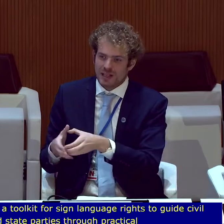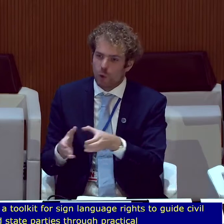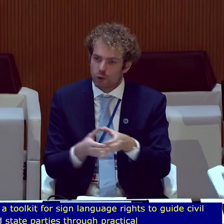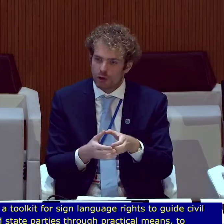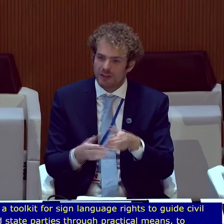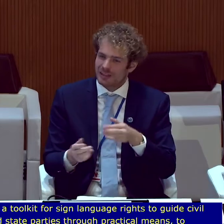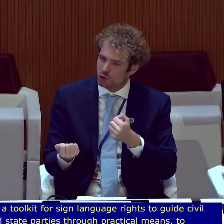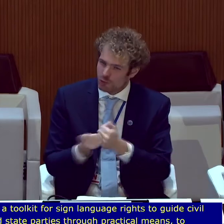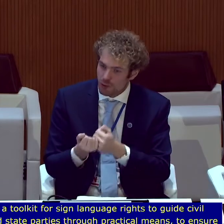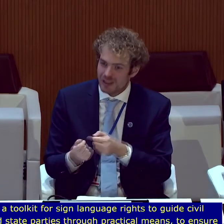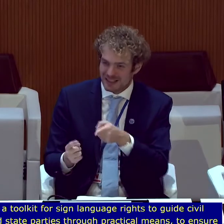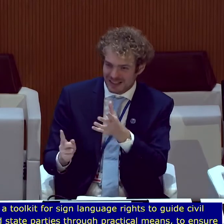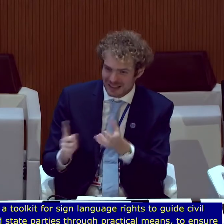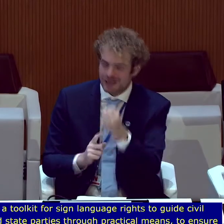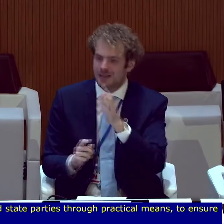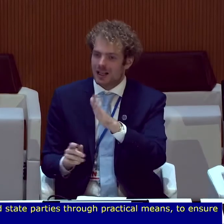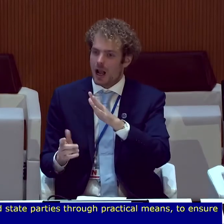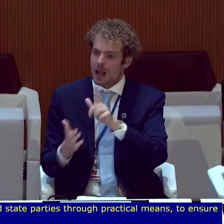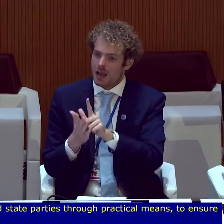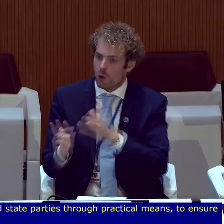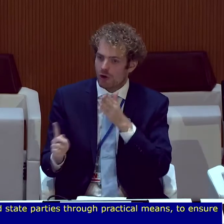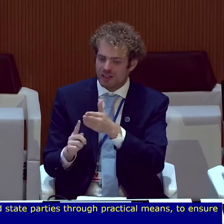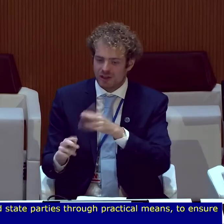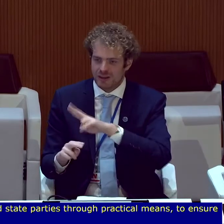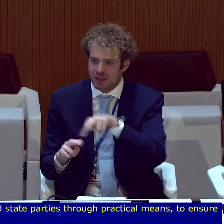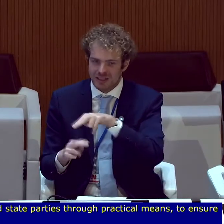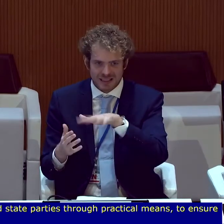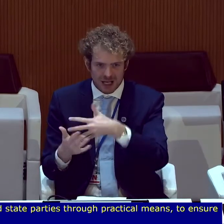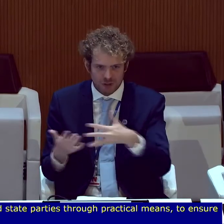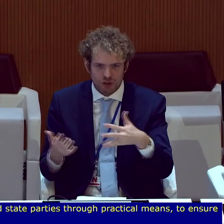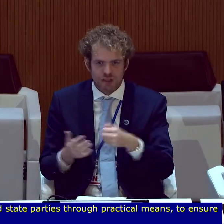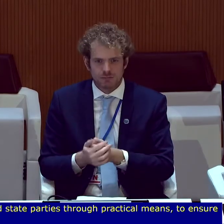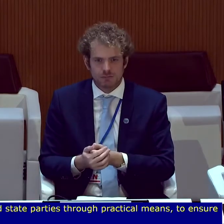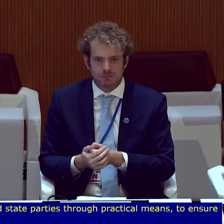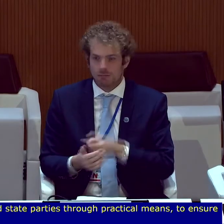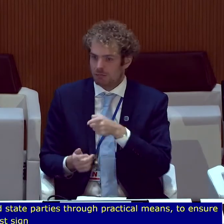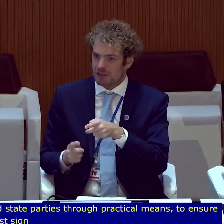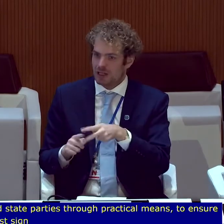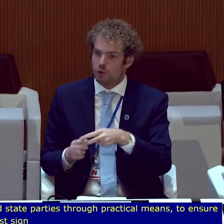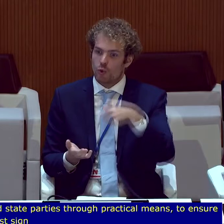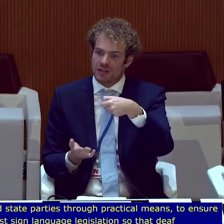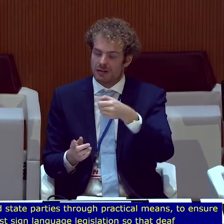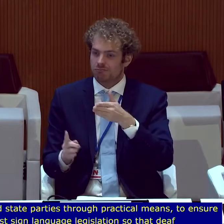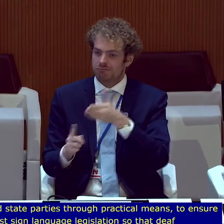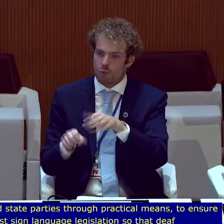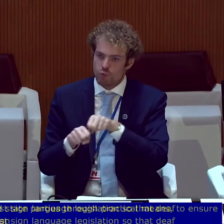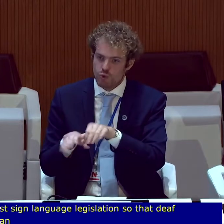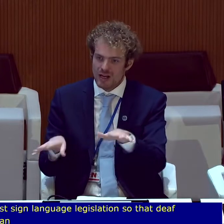language legislation so that deaf individuals can achieve their linguistic human rights.